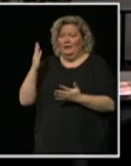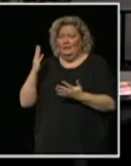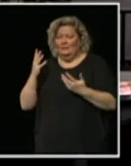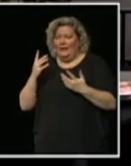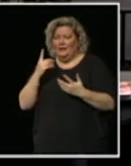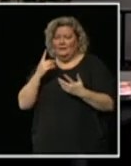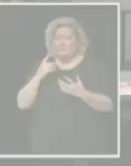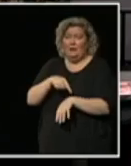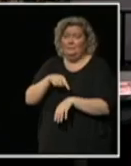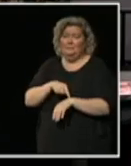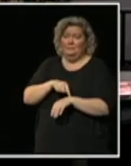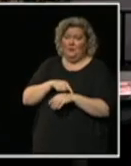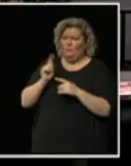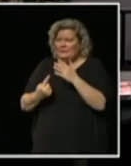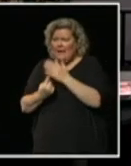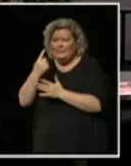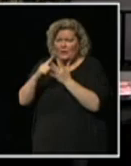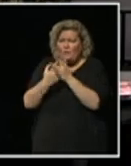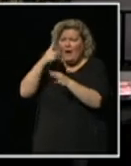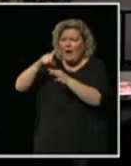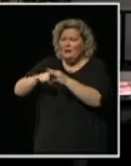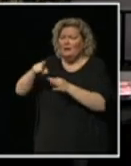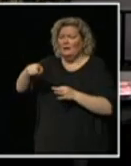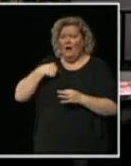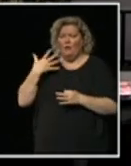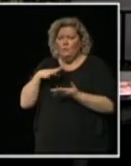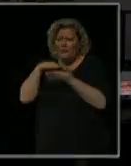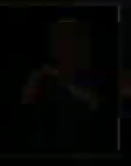just being there. And I wanted to do something and be a part of something.